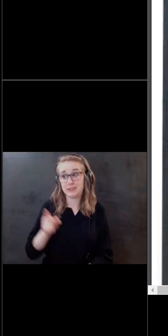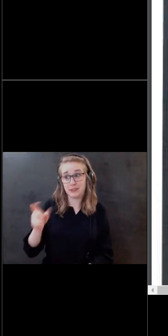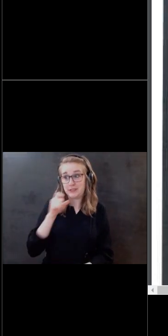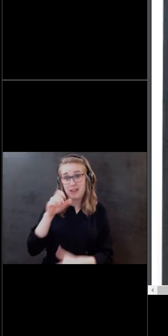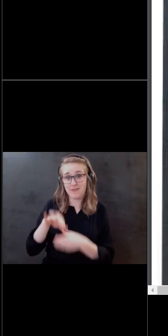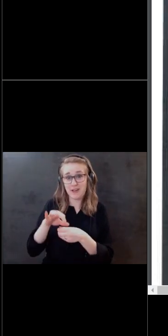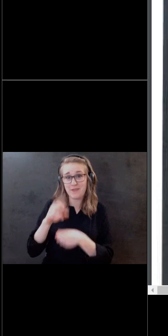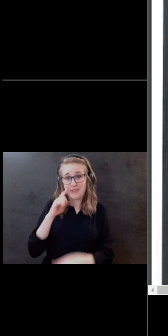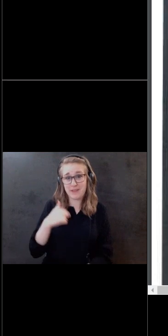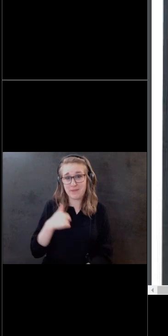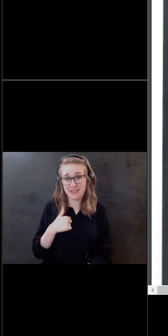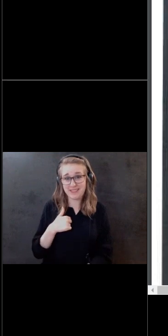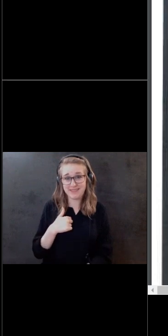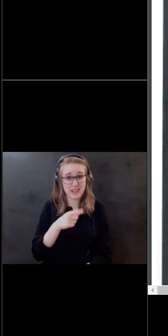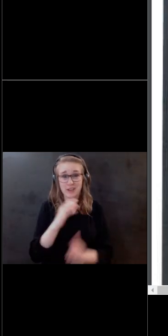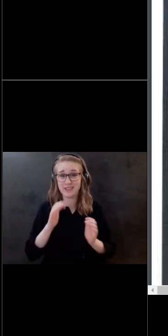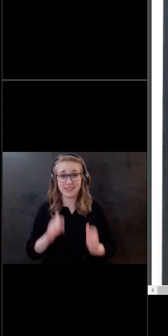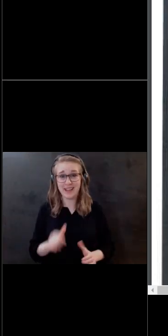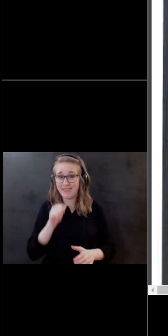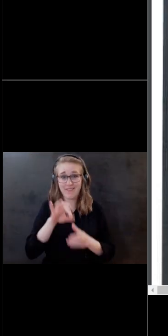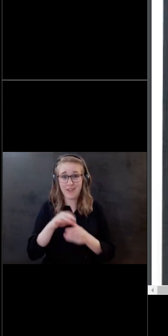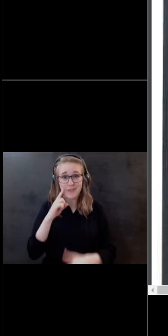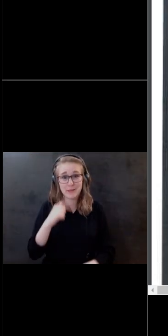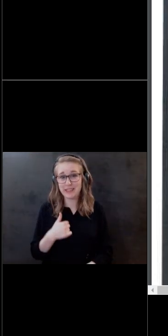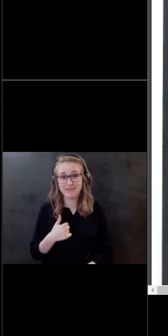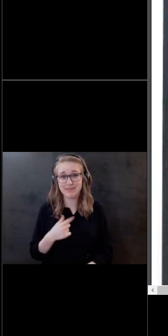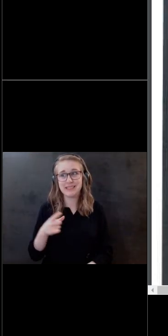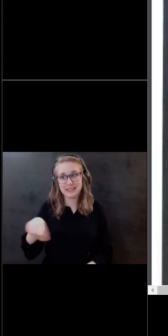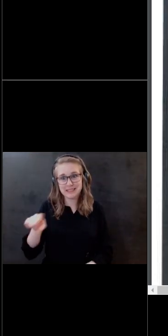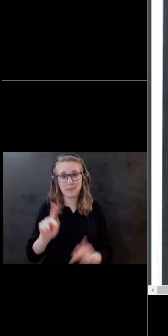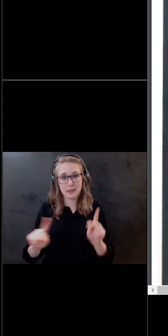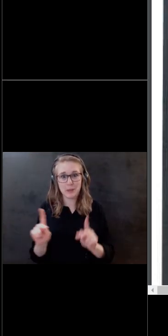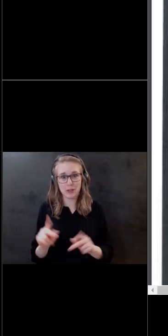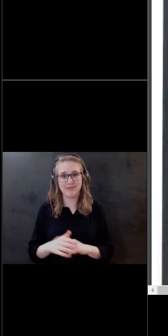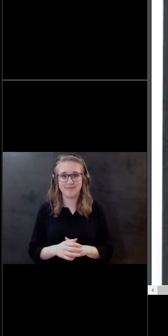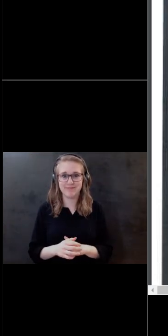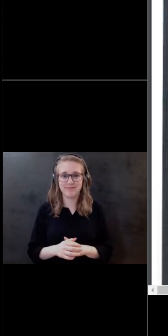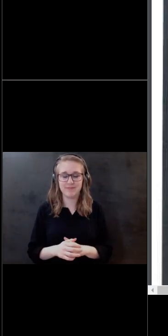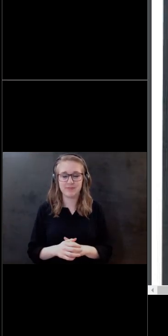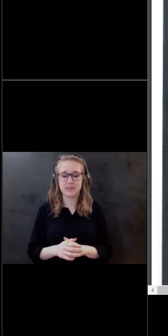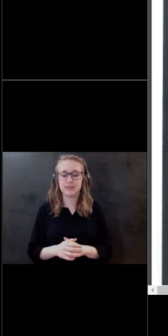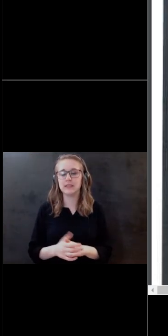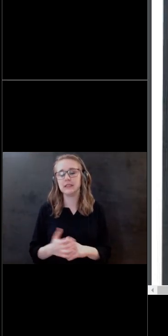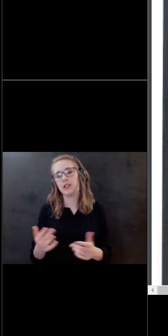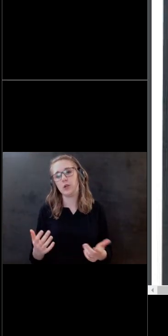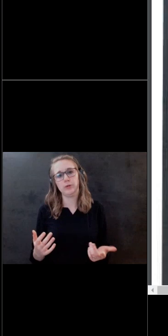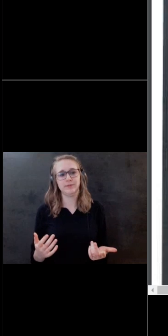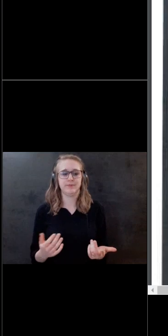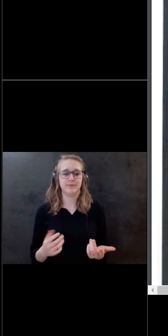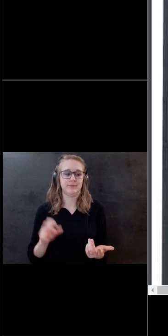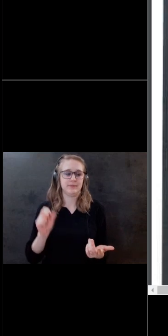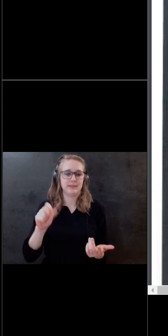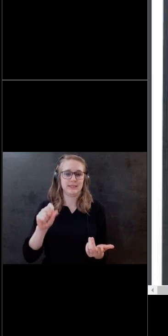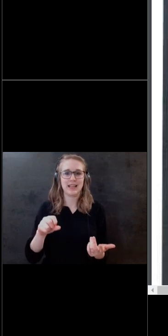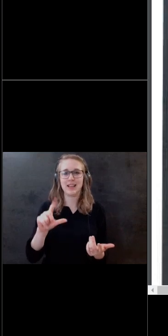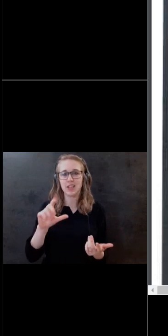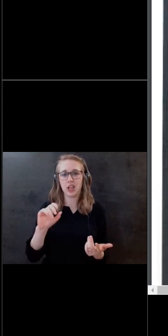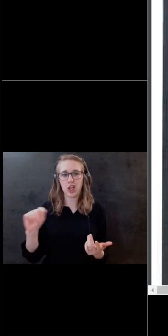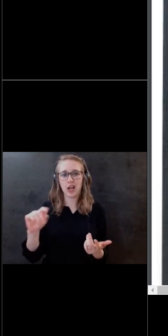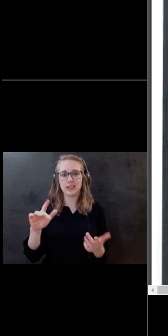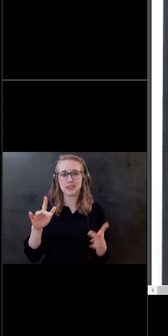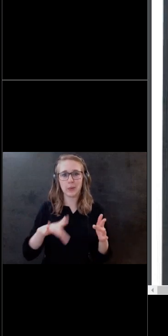and neither did your client. And so, you know, I don't think this, yeah, the lot's vacant, but it's